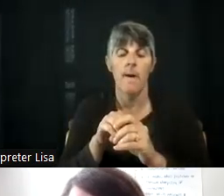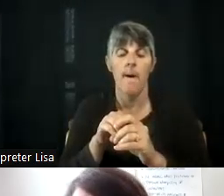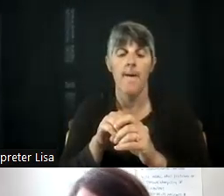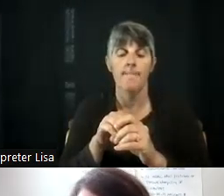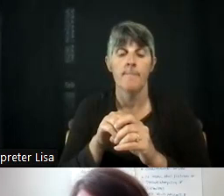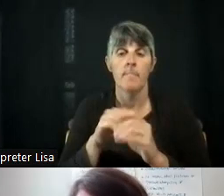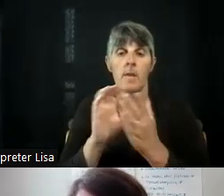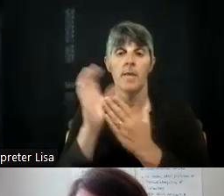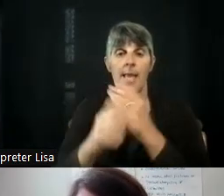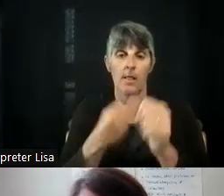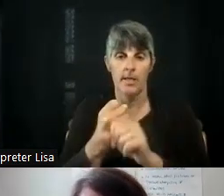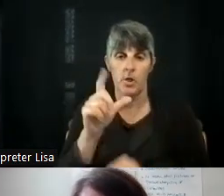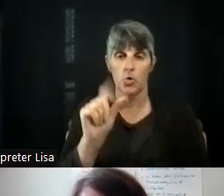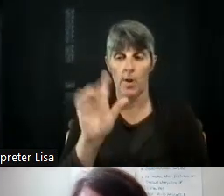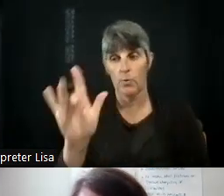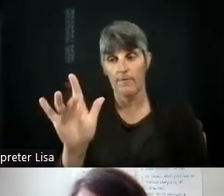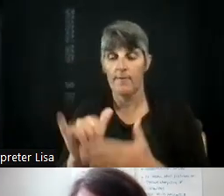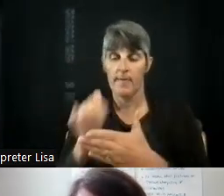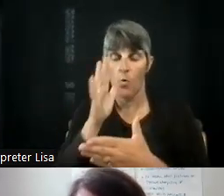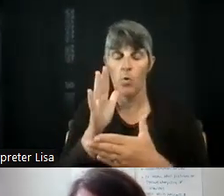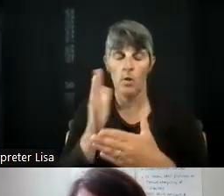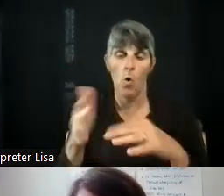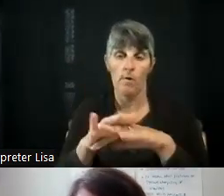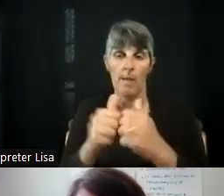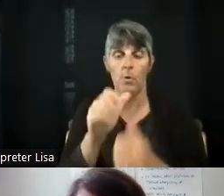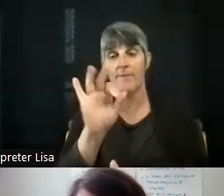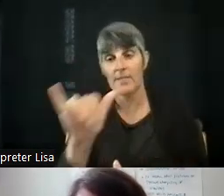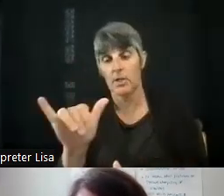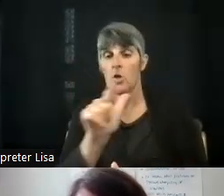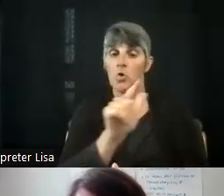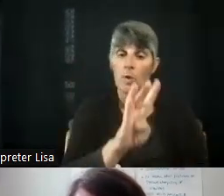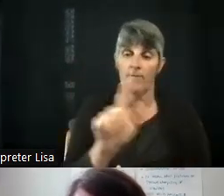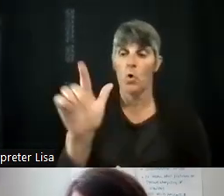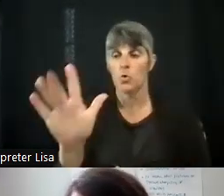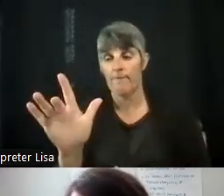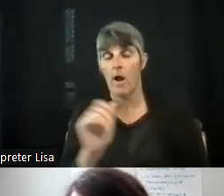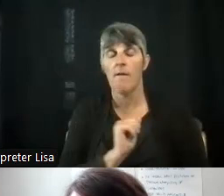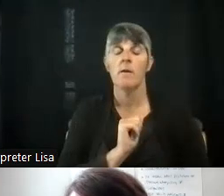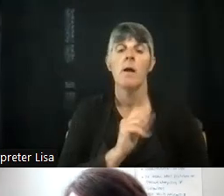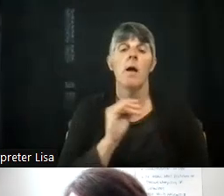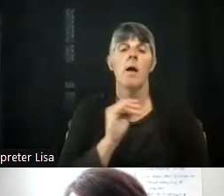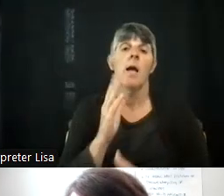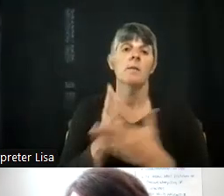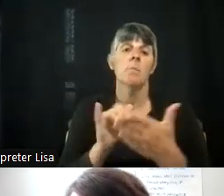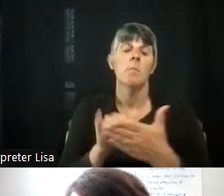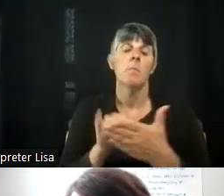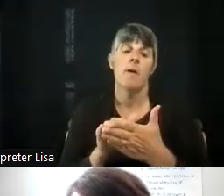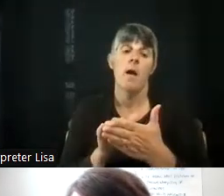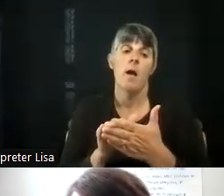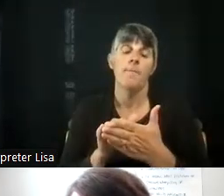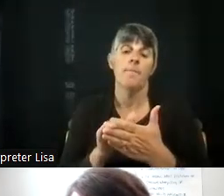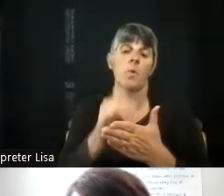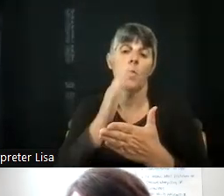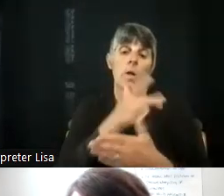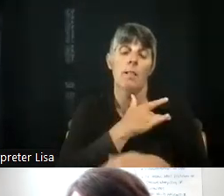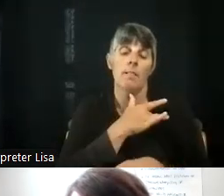the calendar year 2025, which overlaps with fiscal year 24-25. And some of that it will